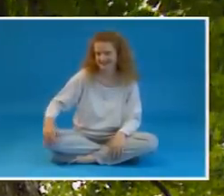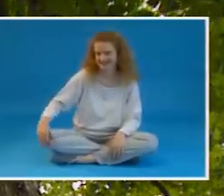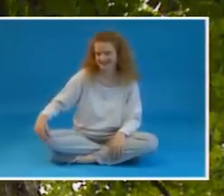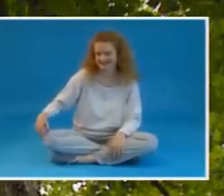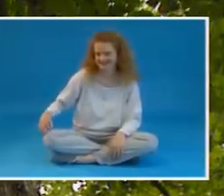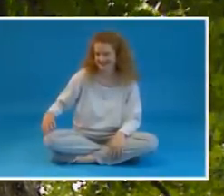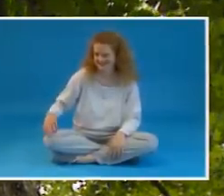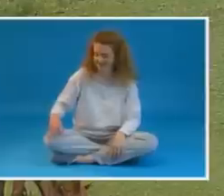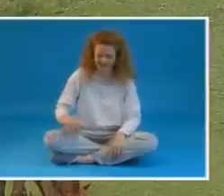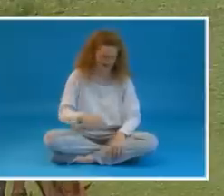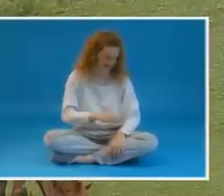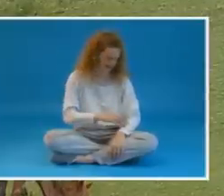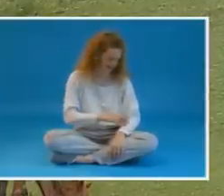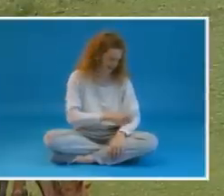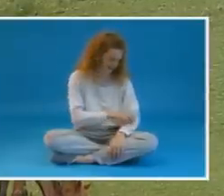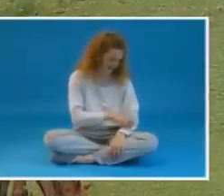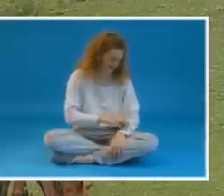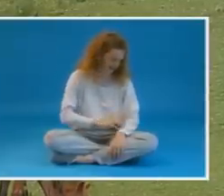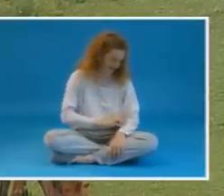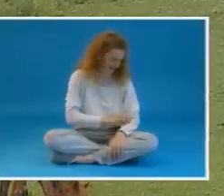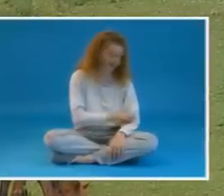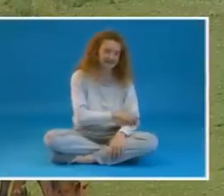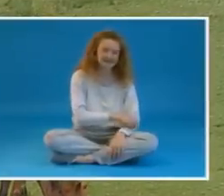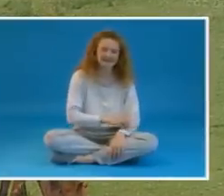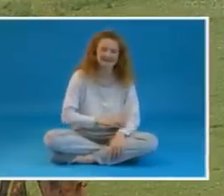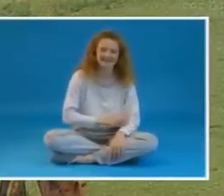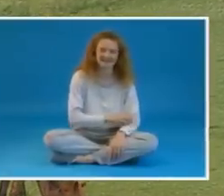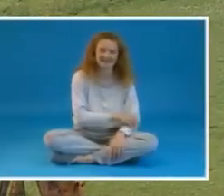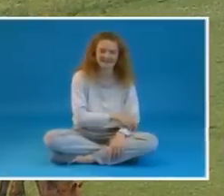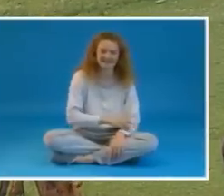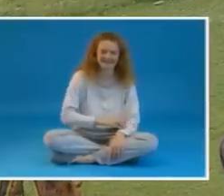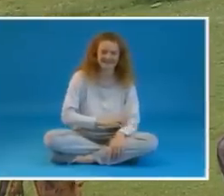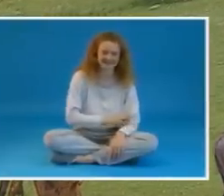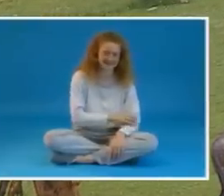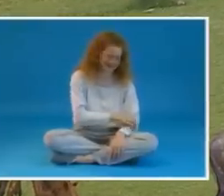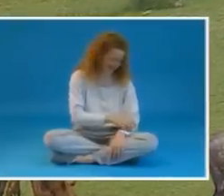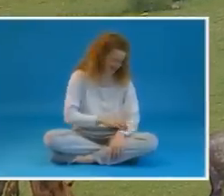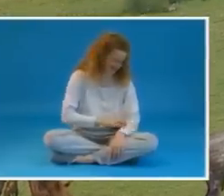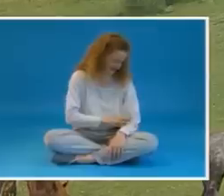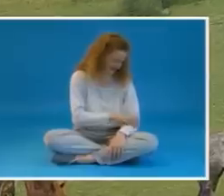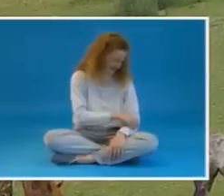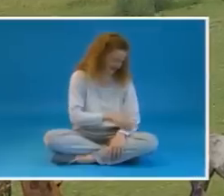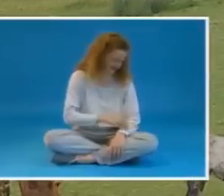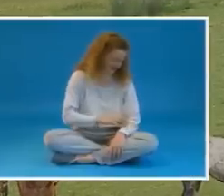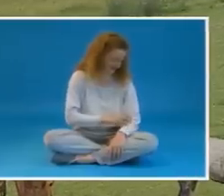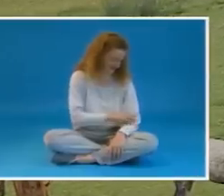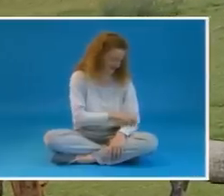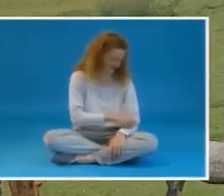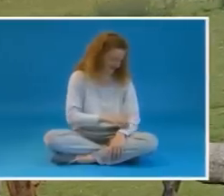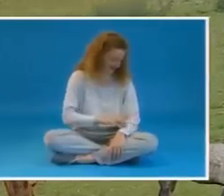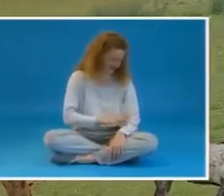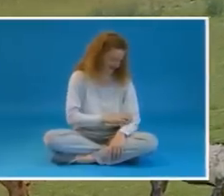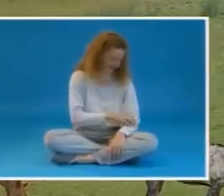my knee. There's a spider on my arm, on my arm. There's a spider on my arm, on my arm.